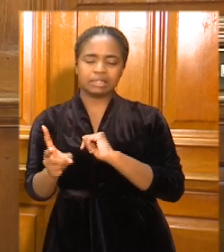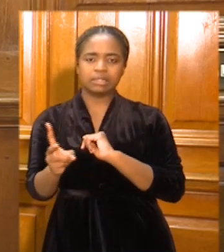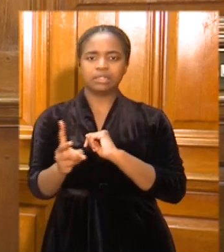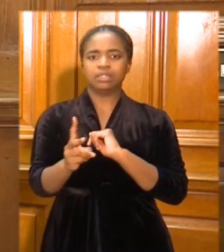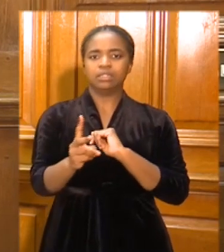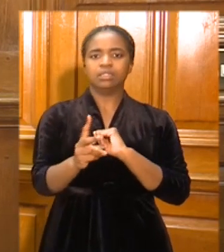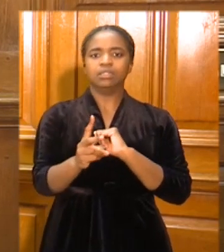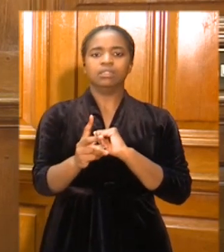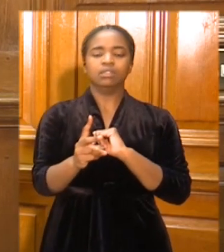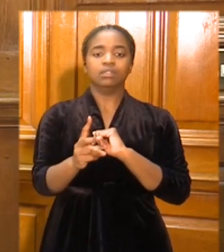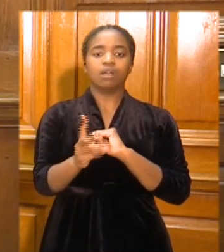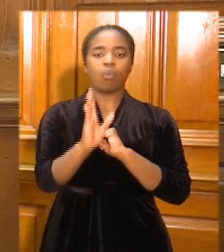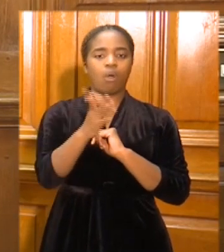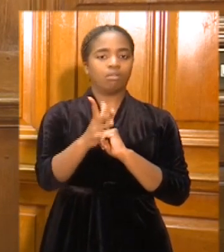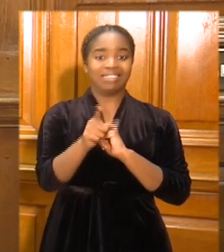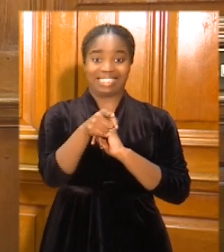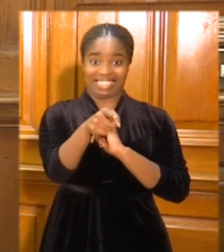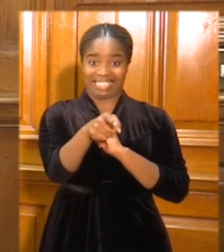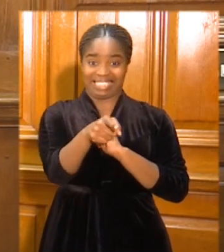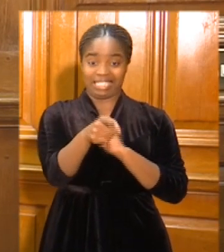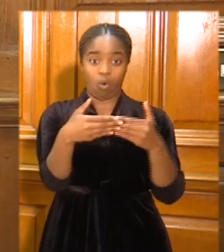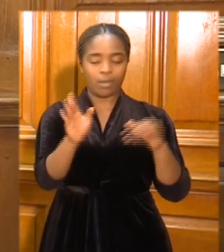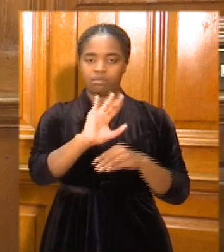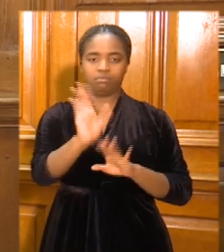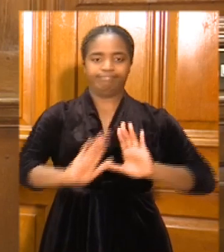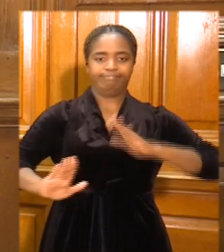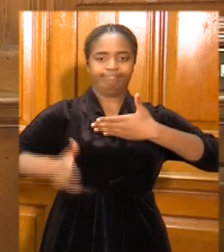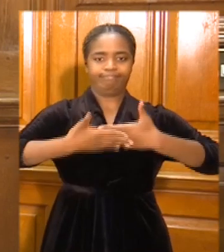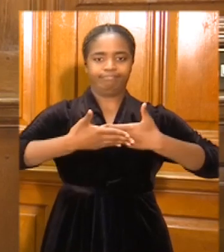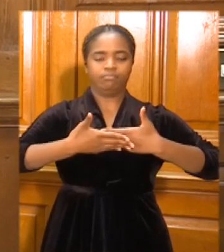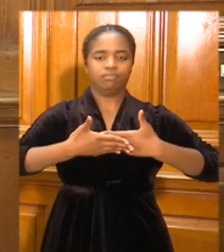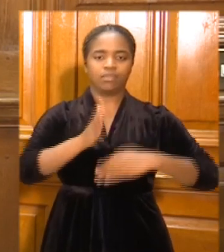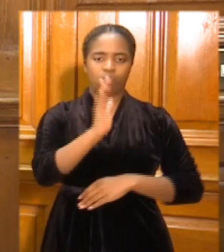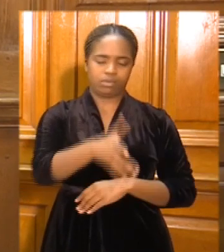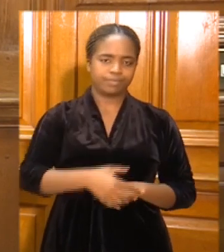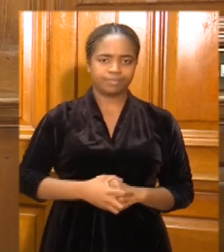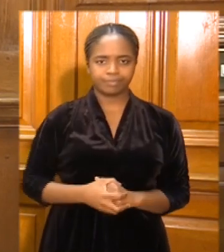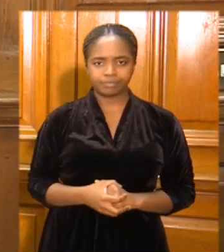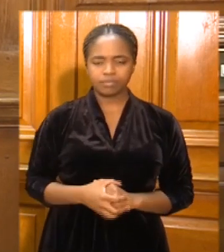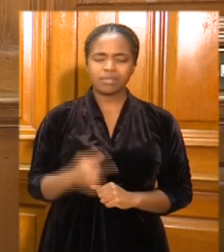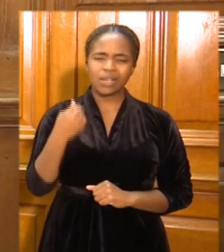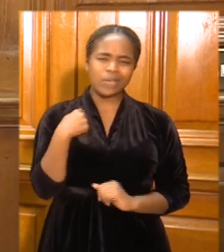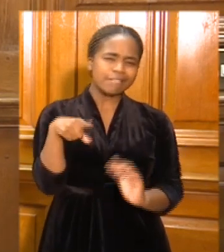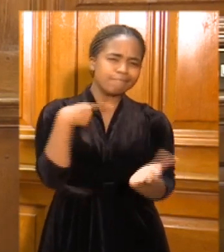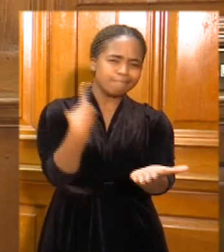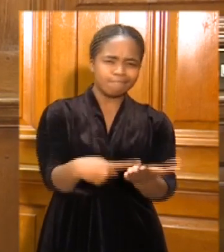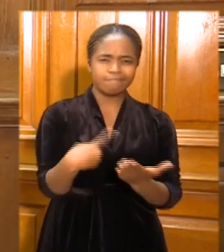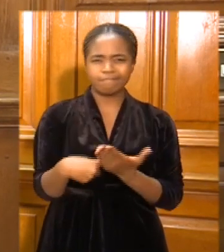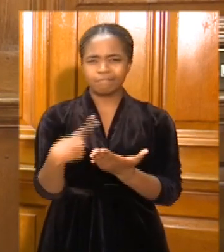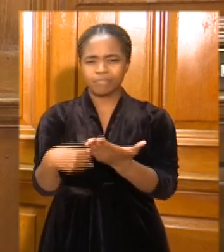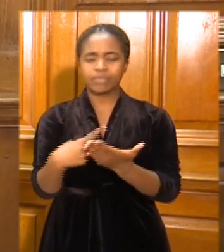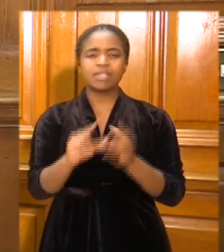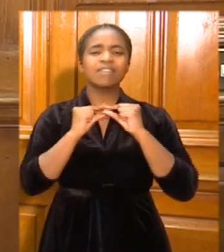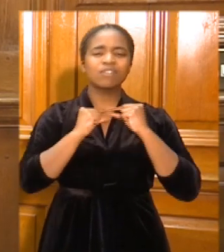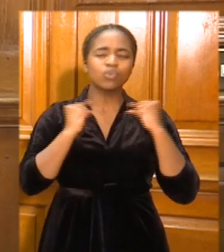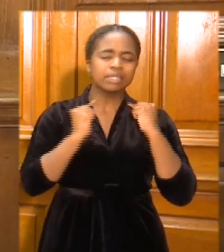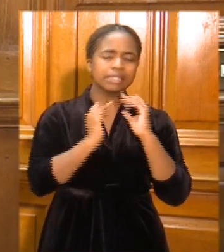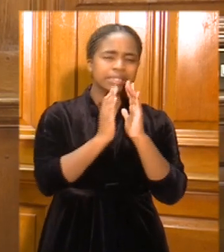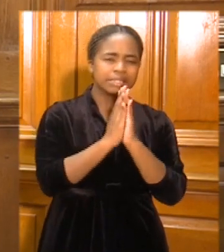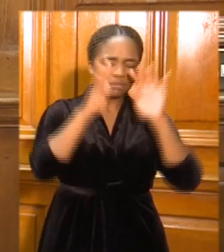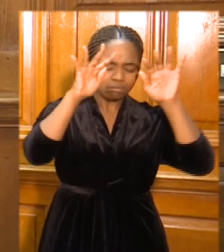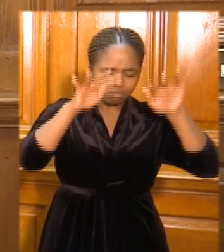place will remain closed. We have had fruitful discussions with the leaders of the interfaith religious